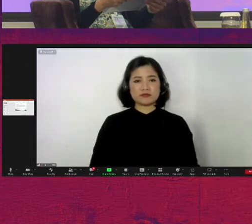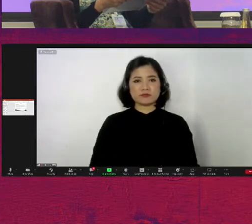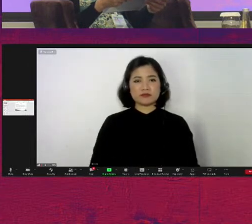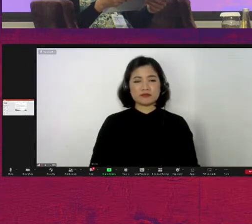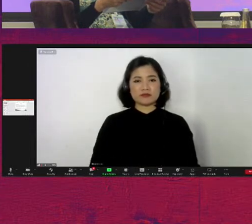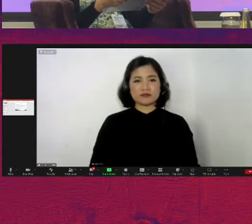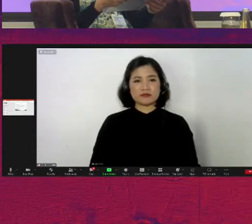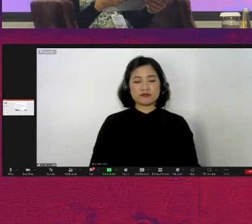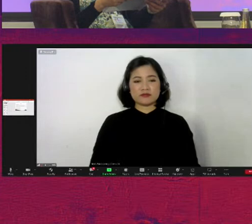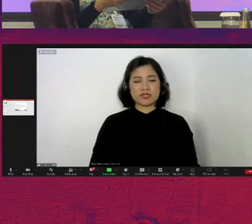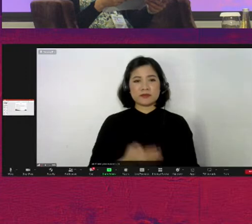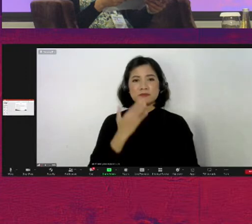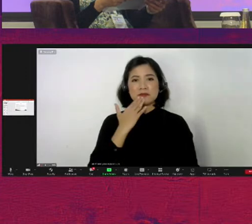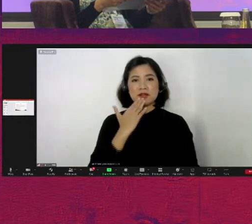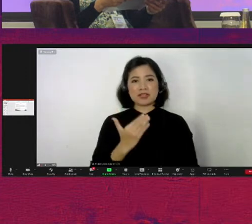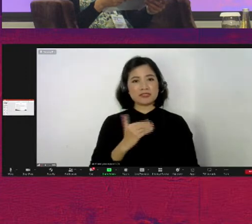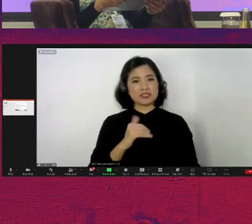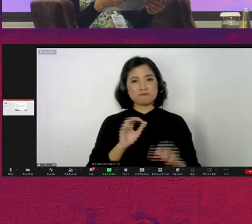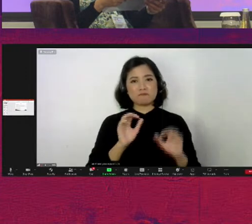Yeah, thank you very much.